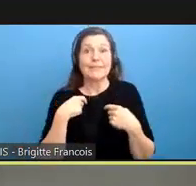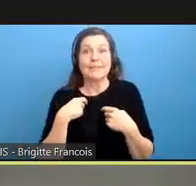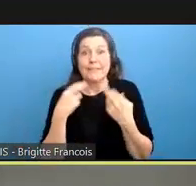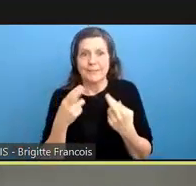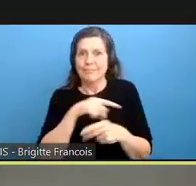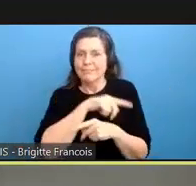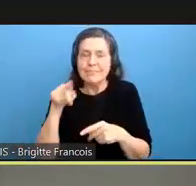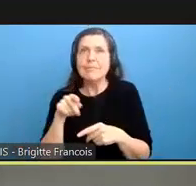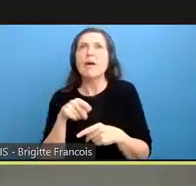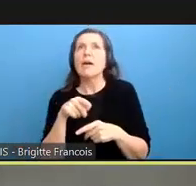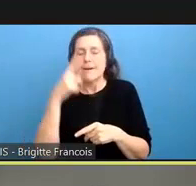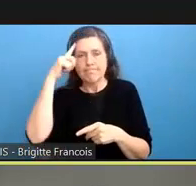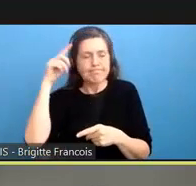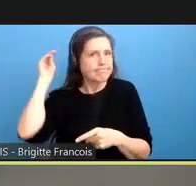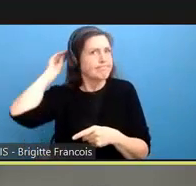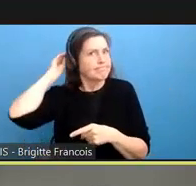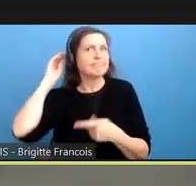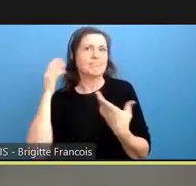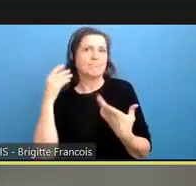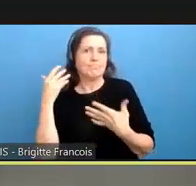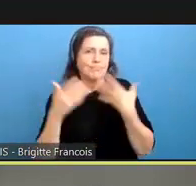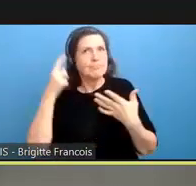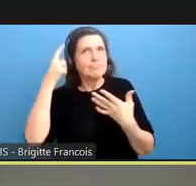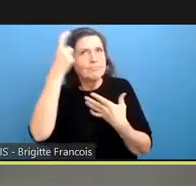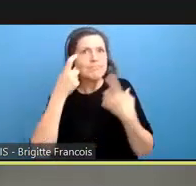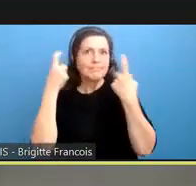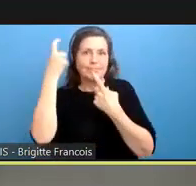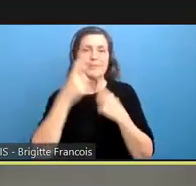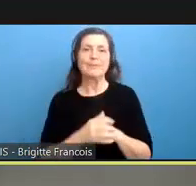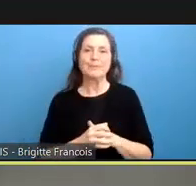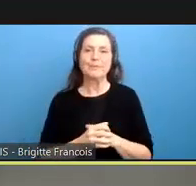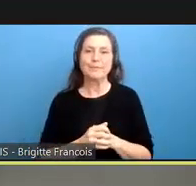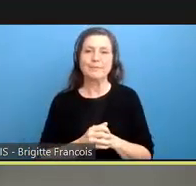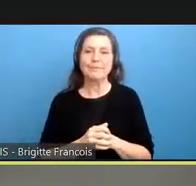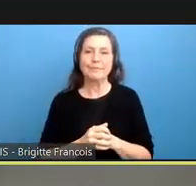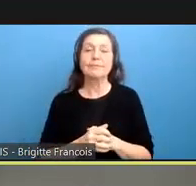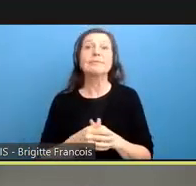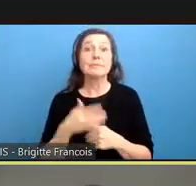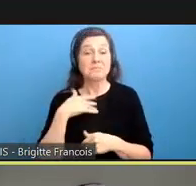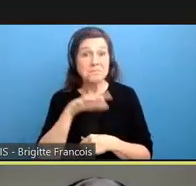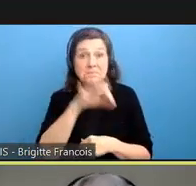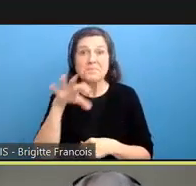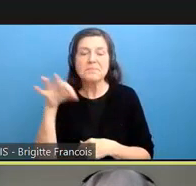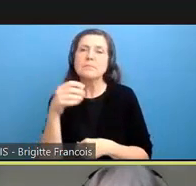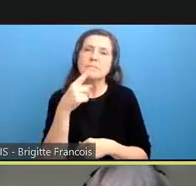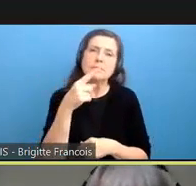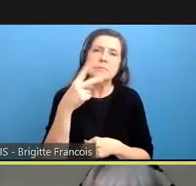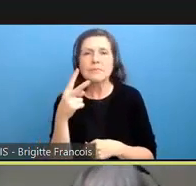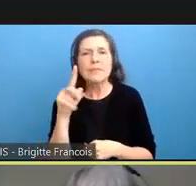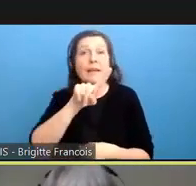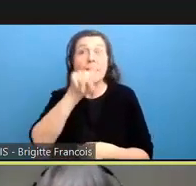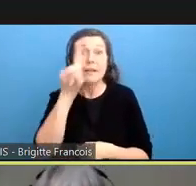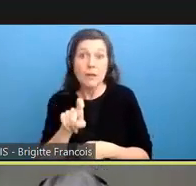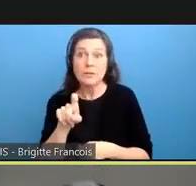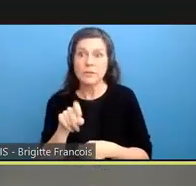really, staying on for those conversations. There've been one or two questions about whether or not this is all